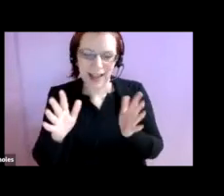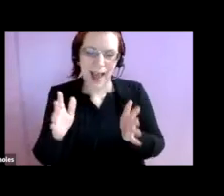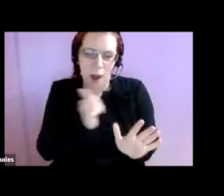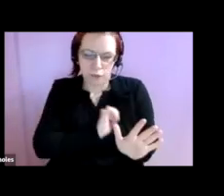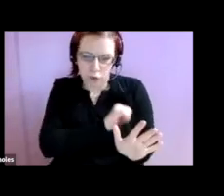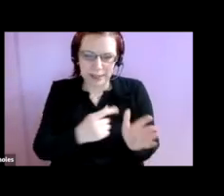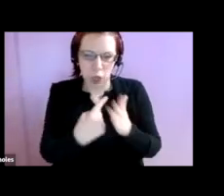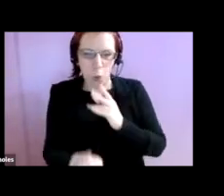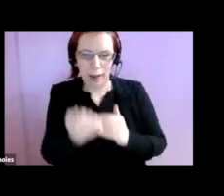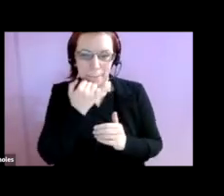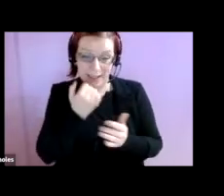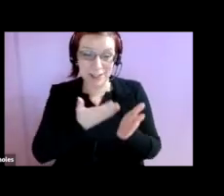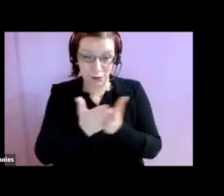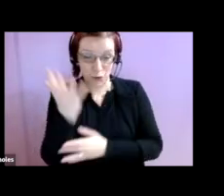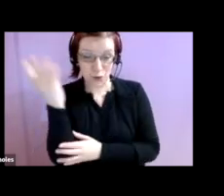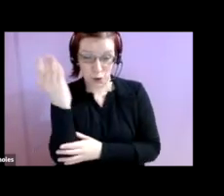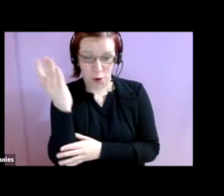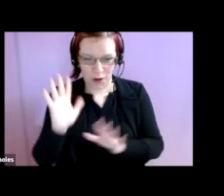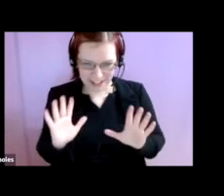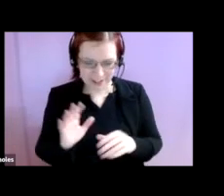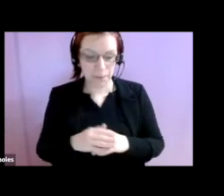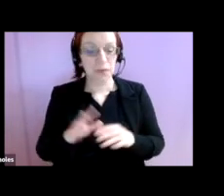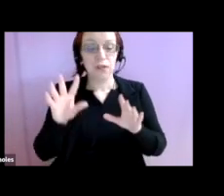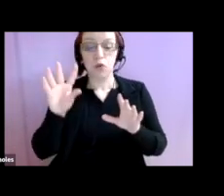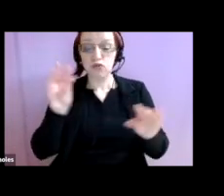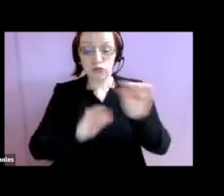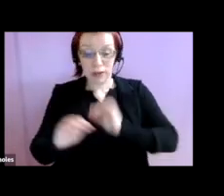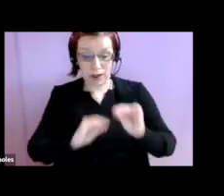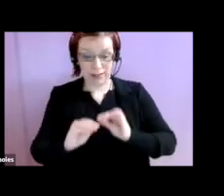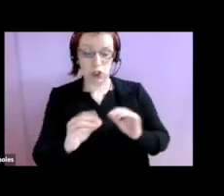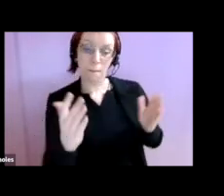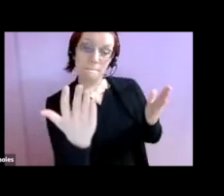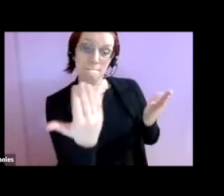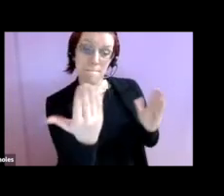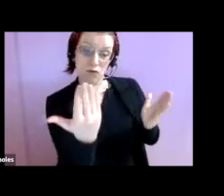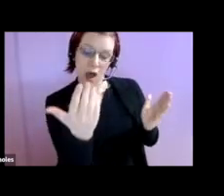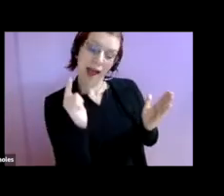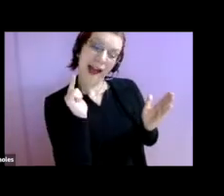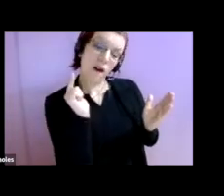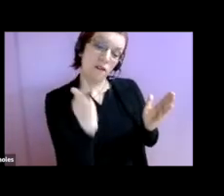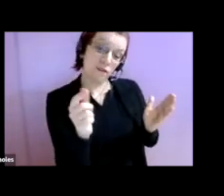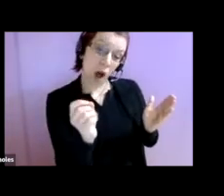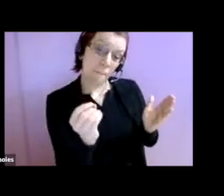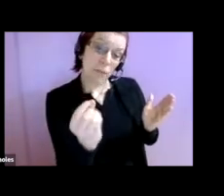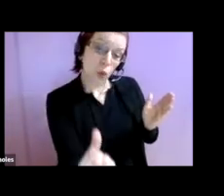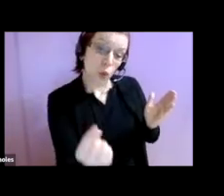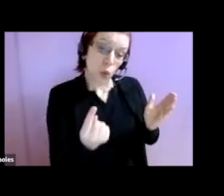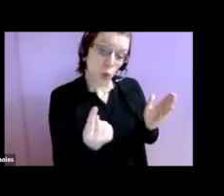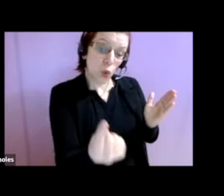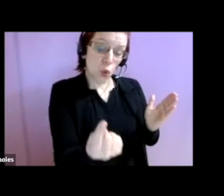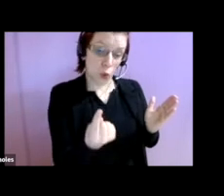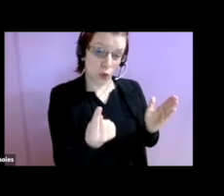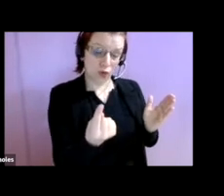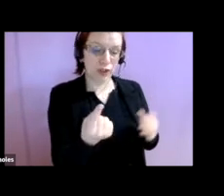talk, if we rearrange that, the amount that a mirror moves, we can see is